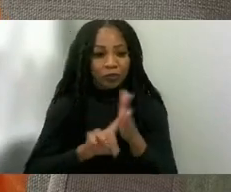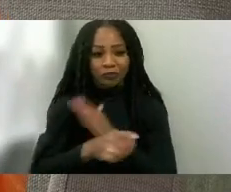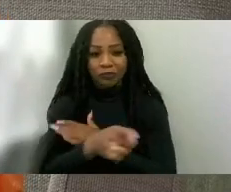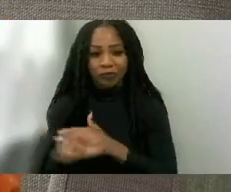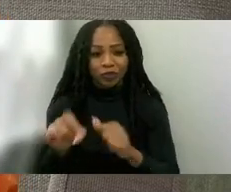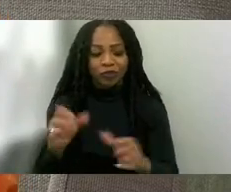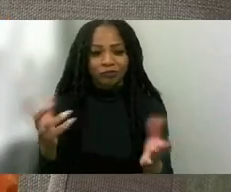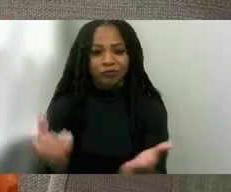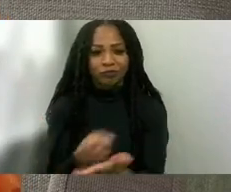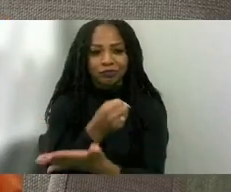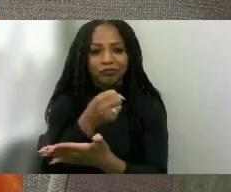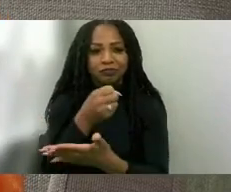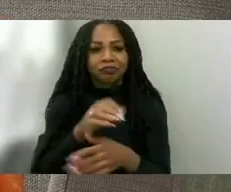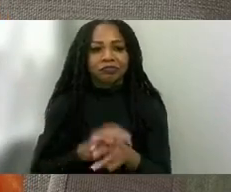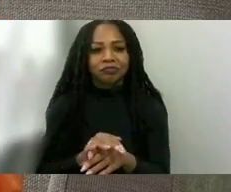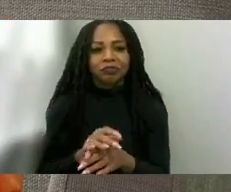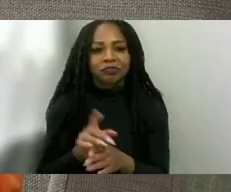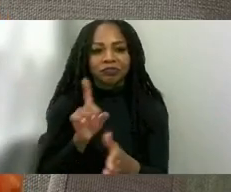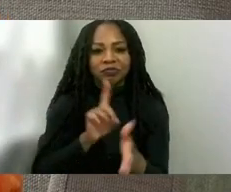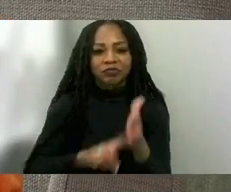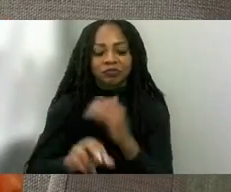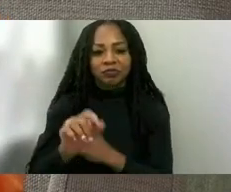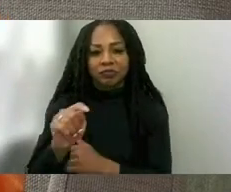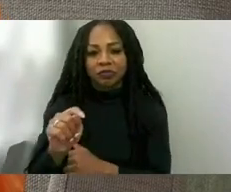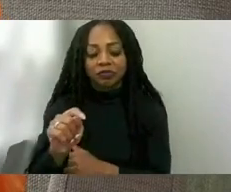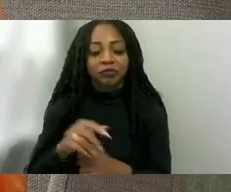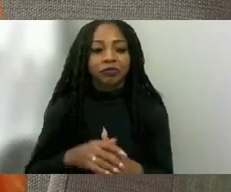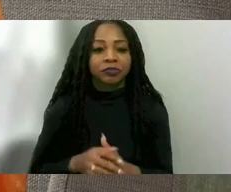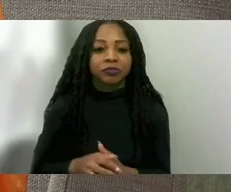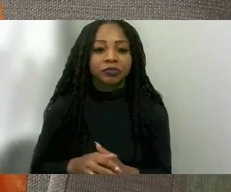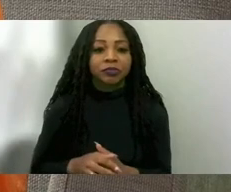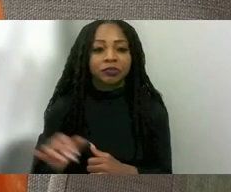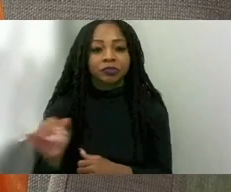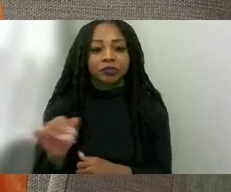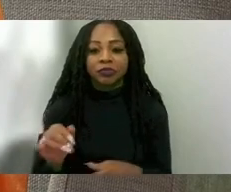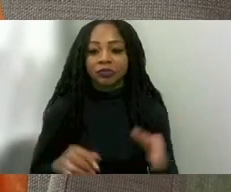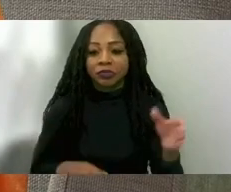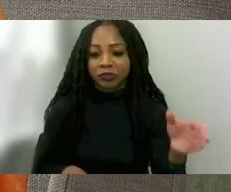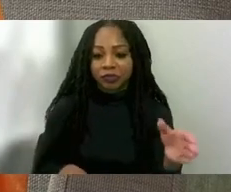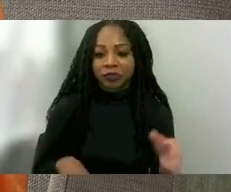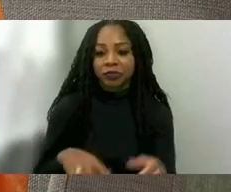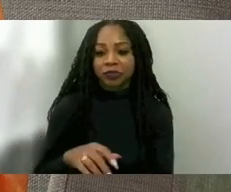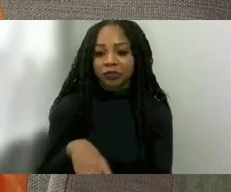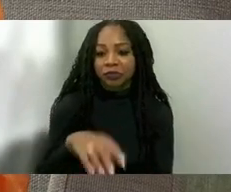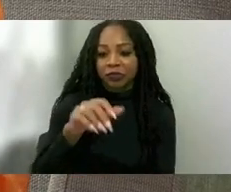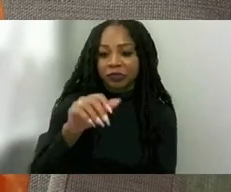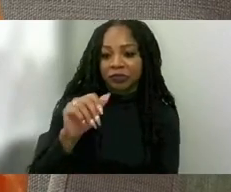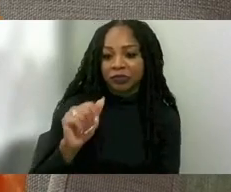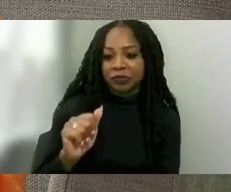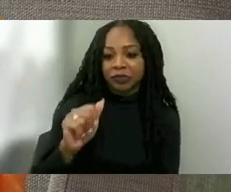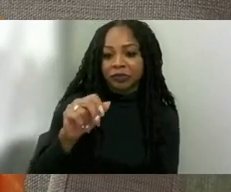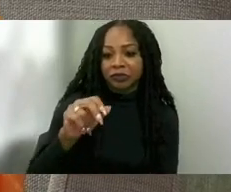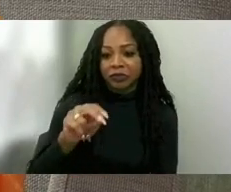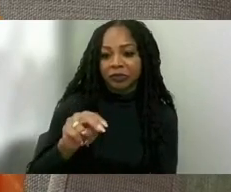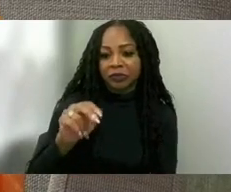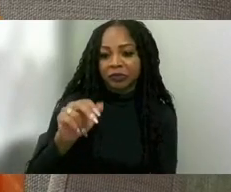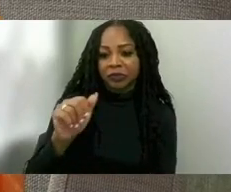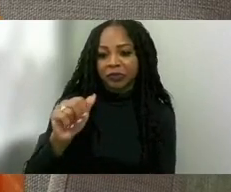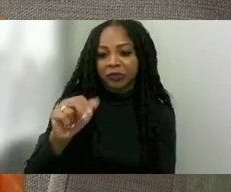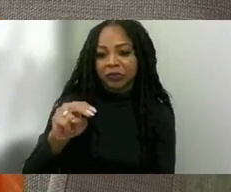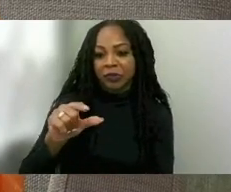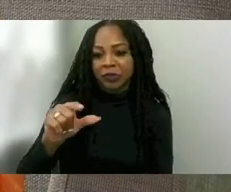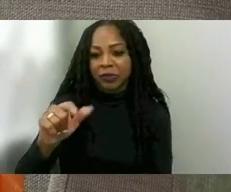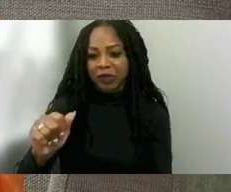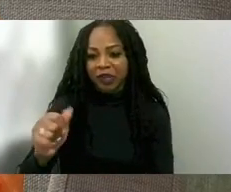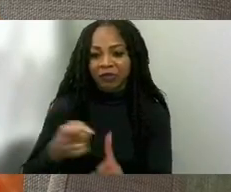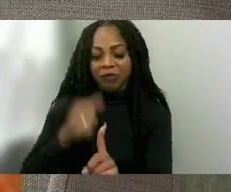most importantly, Eve is Unanga from the Aleut community of St. Paul Island in Alaska,